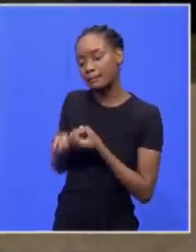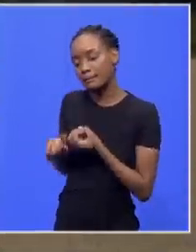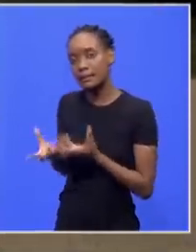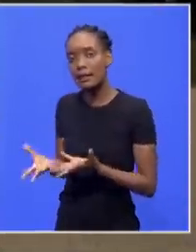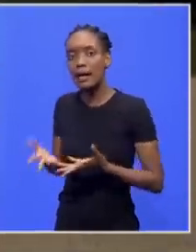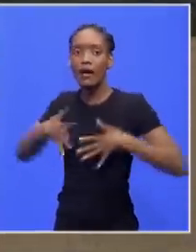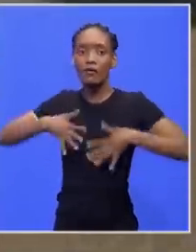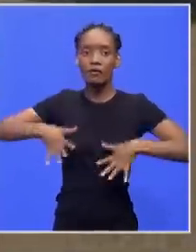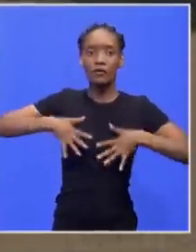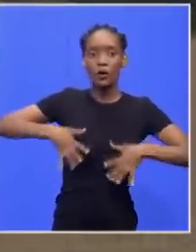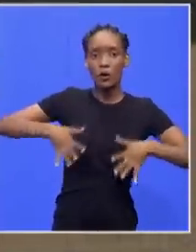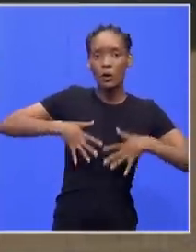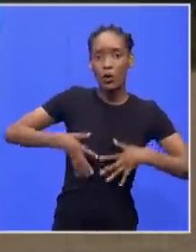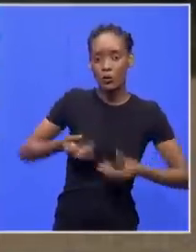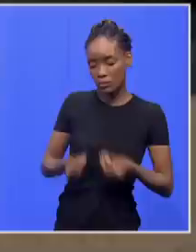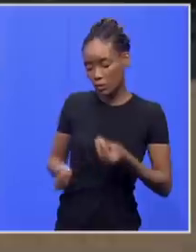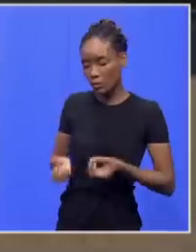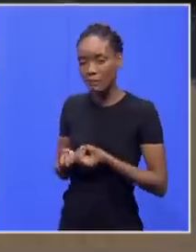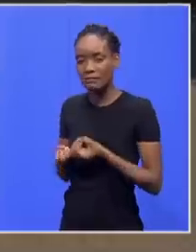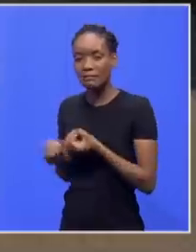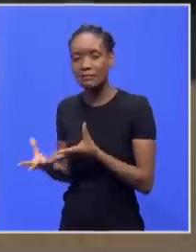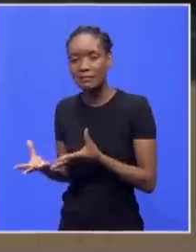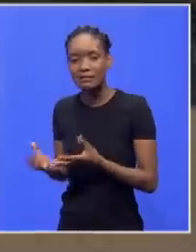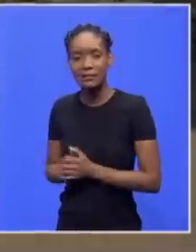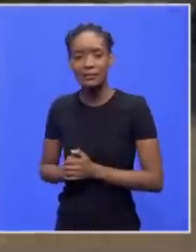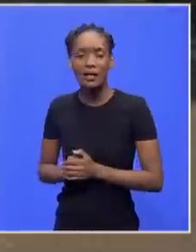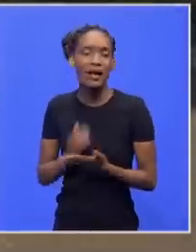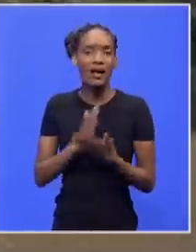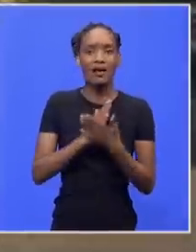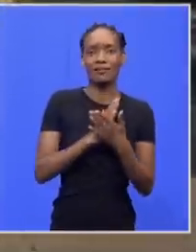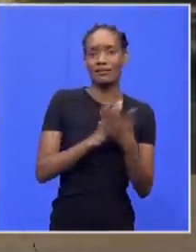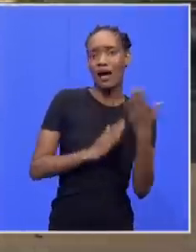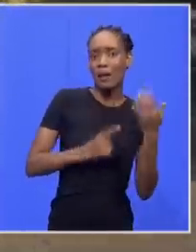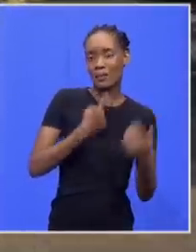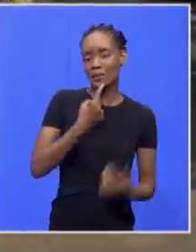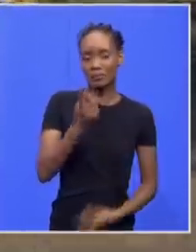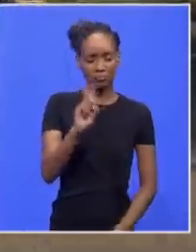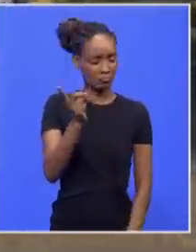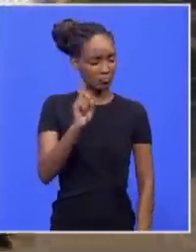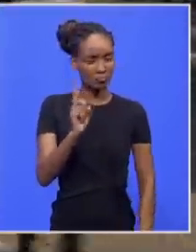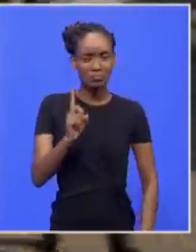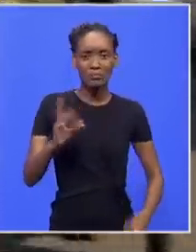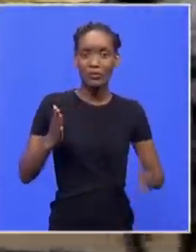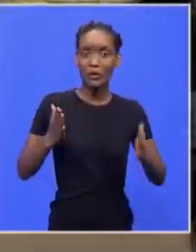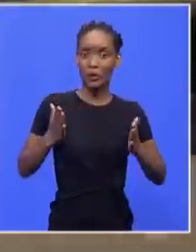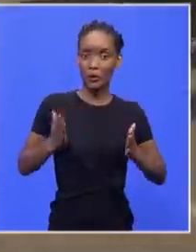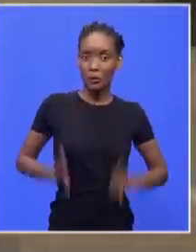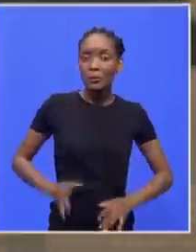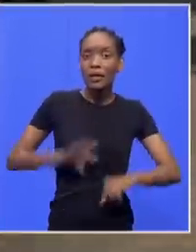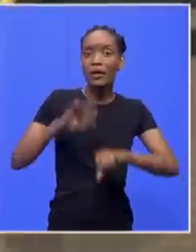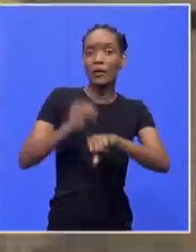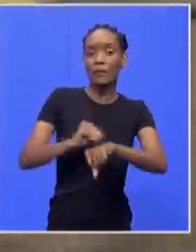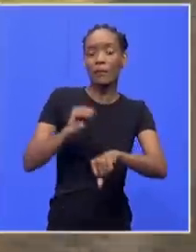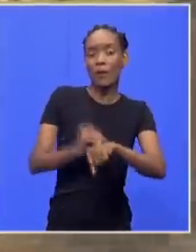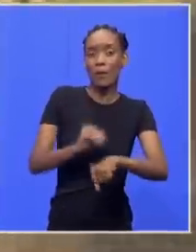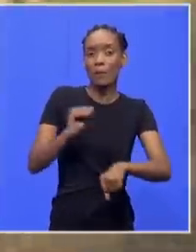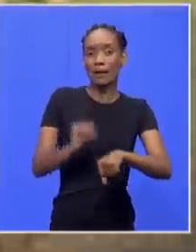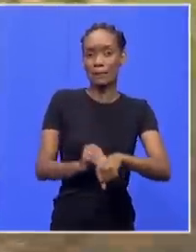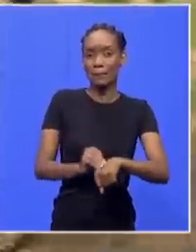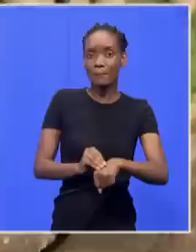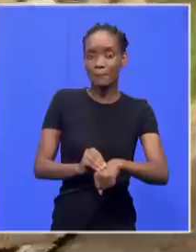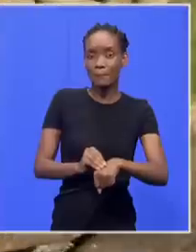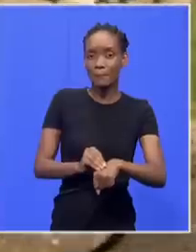clothes to their children. But others were having none of it. They were saying that this is a humanitarian crisis that is playing out here.